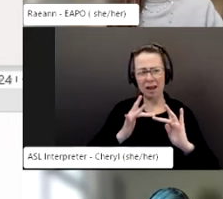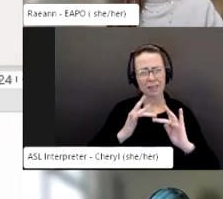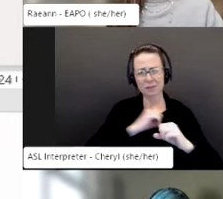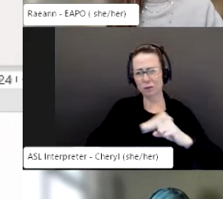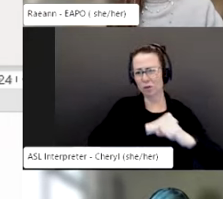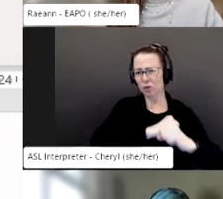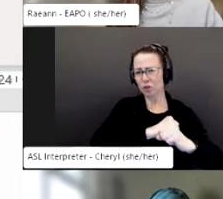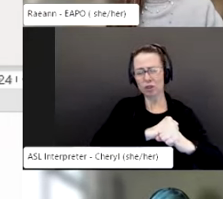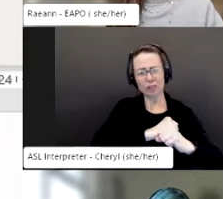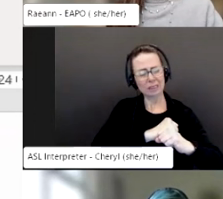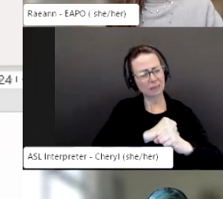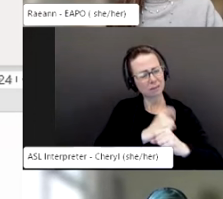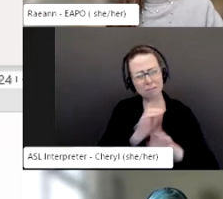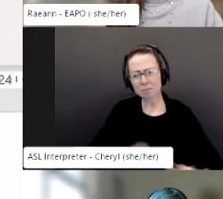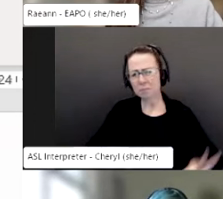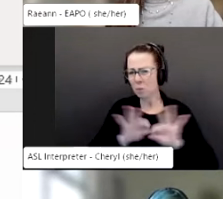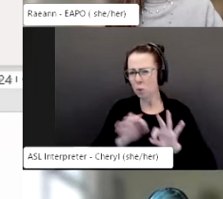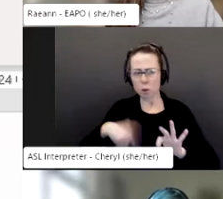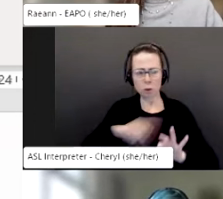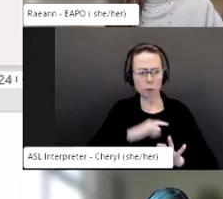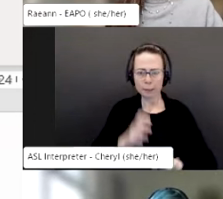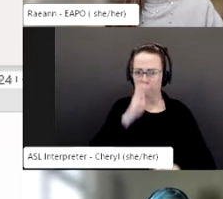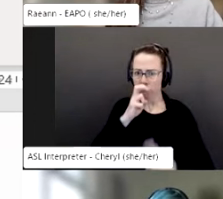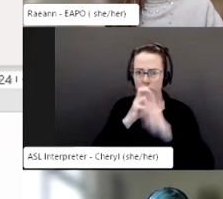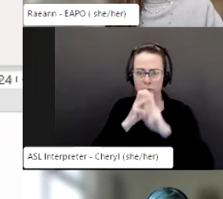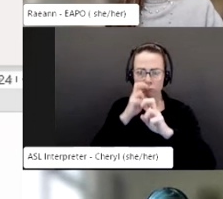we have to become more and more aware of